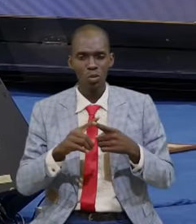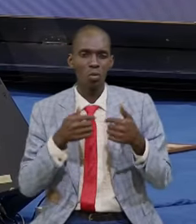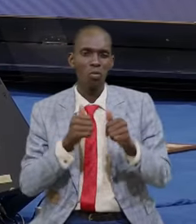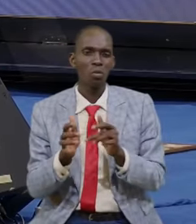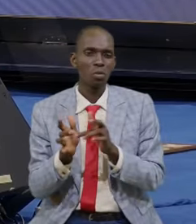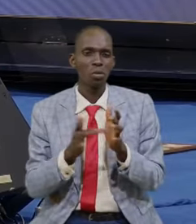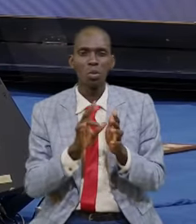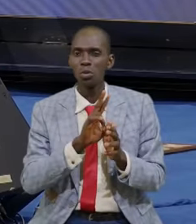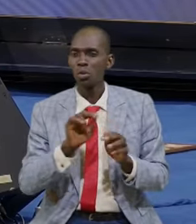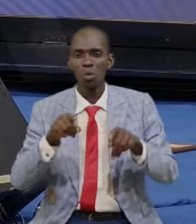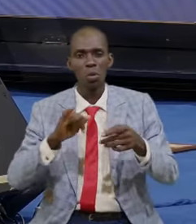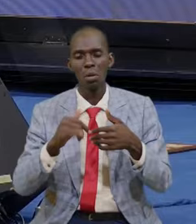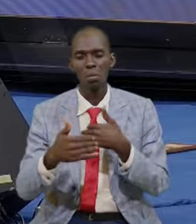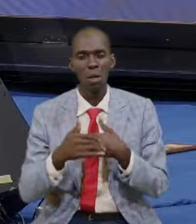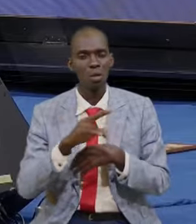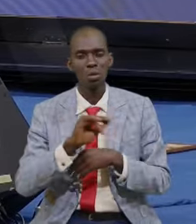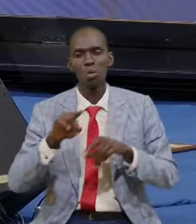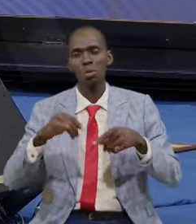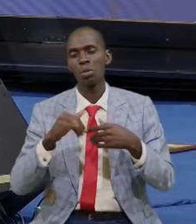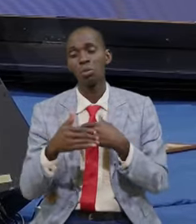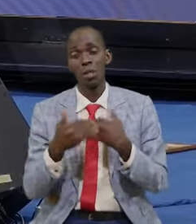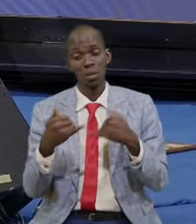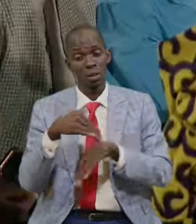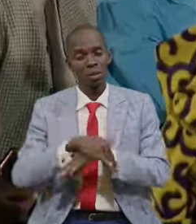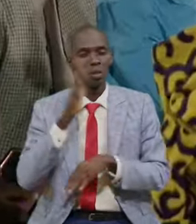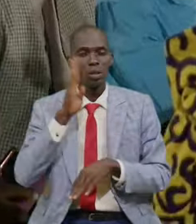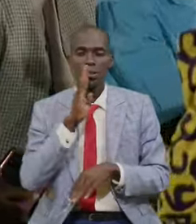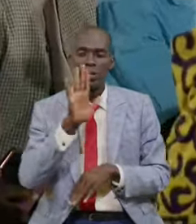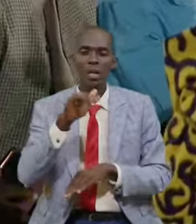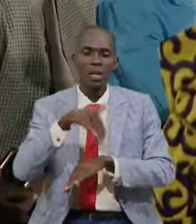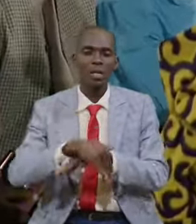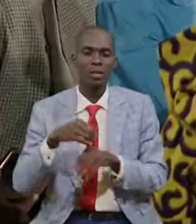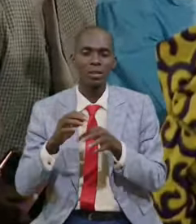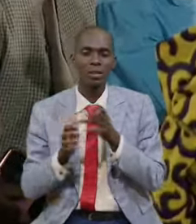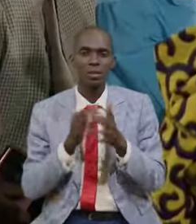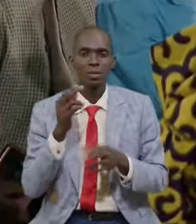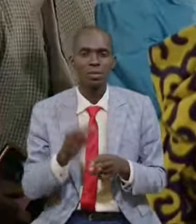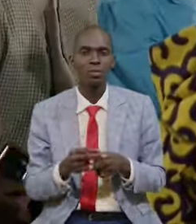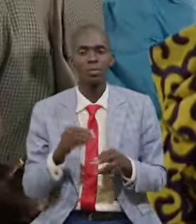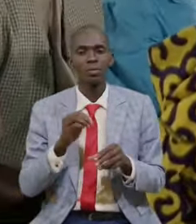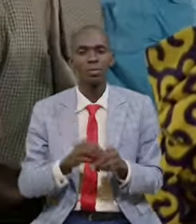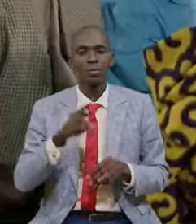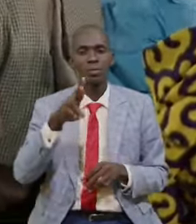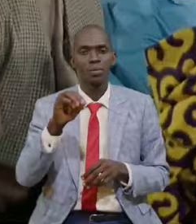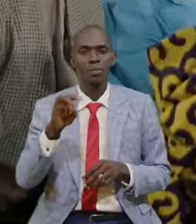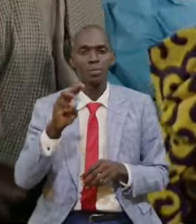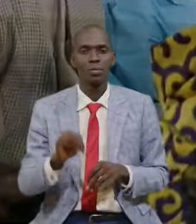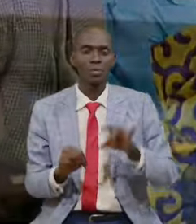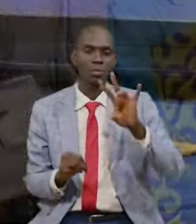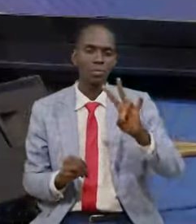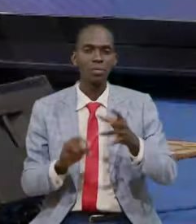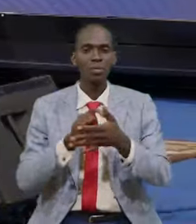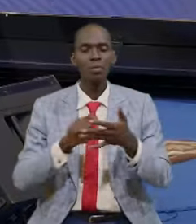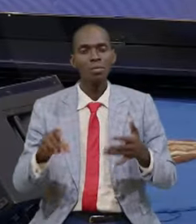back. No turning back. Tonight will be your night in Jesus' name. Look at Romans chapter 7 verse 4. In